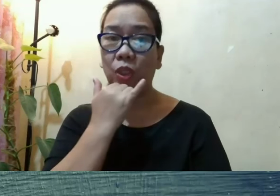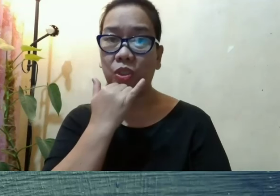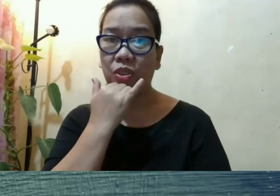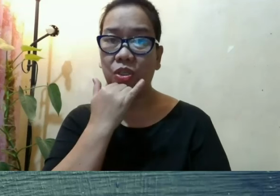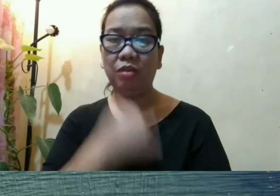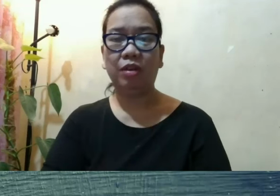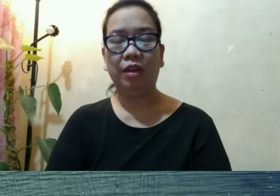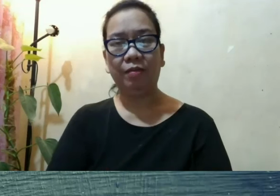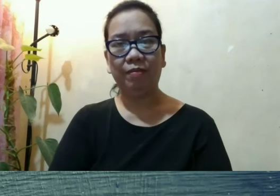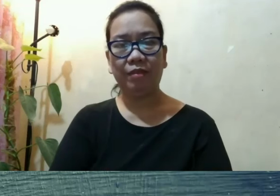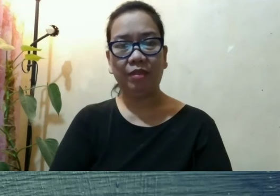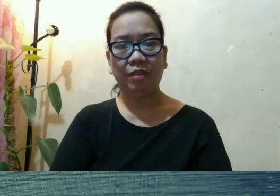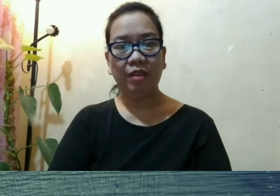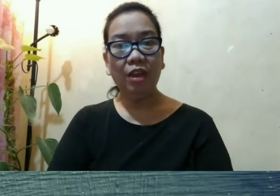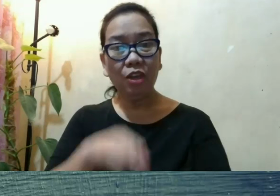faults.